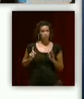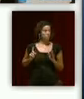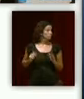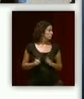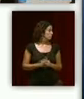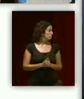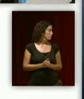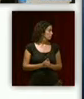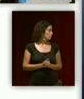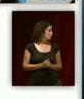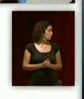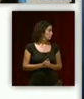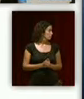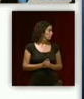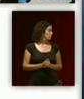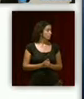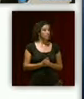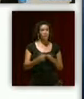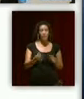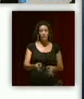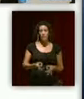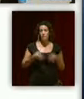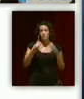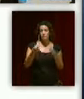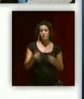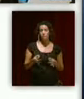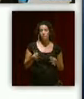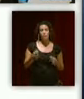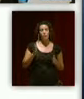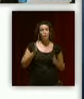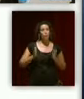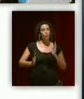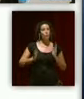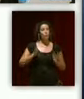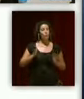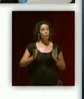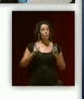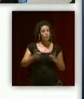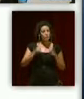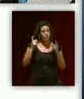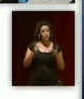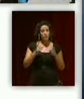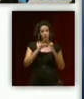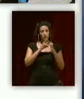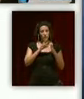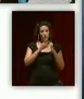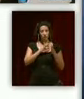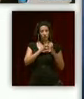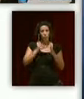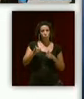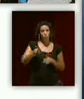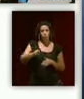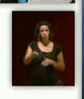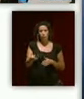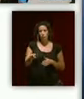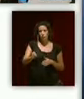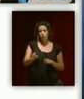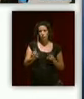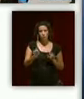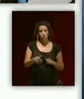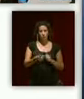press the other button, the robot will go backwards. At all times, the robot shall